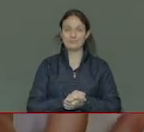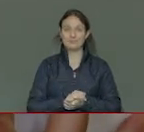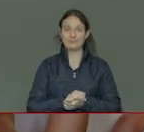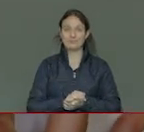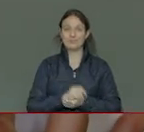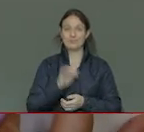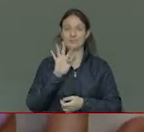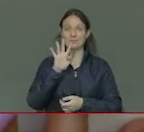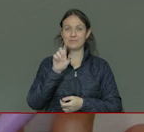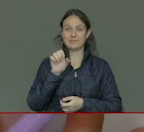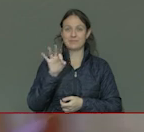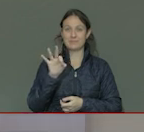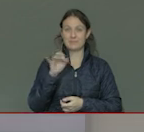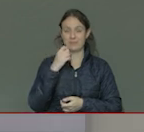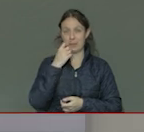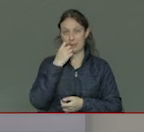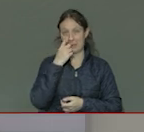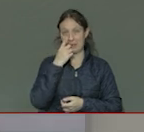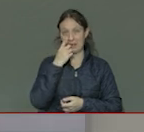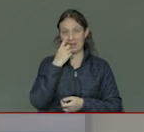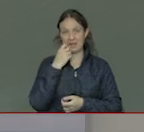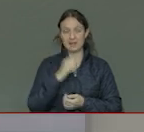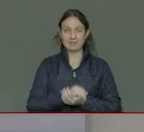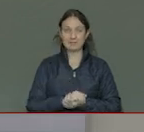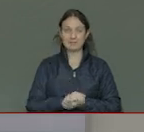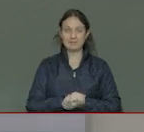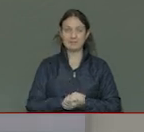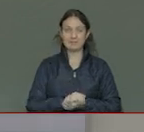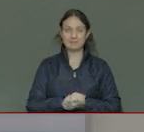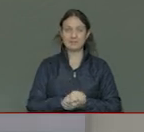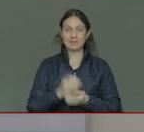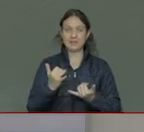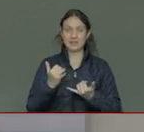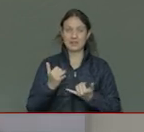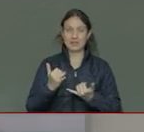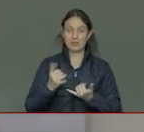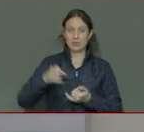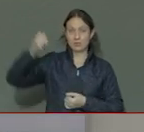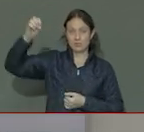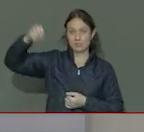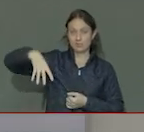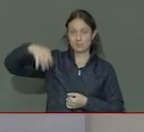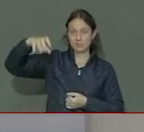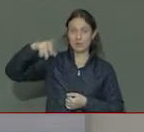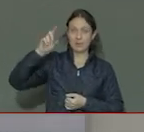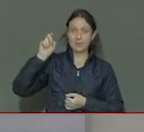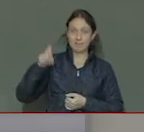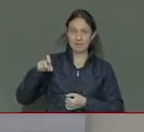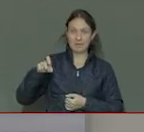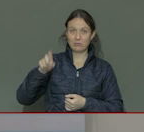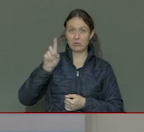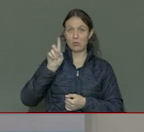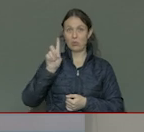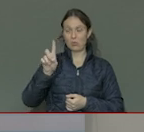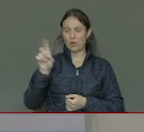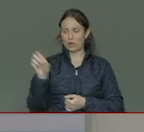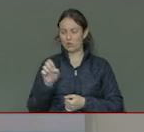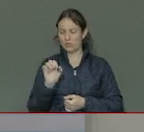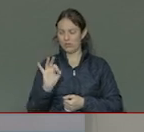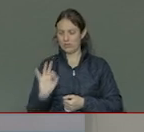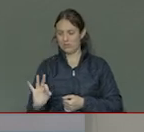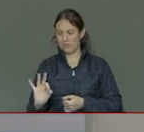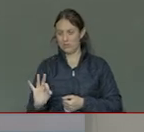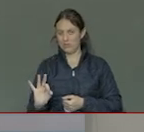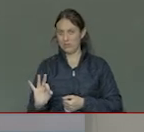Then 4.3. To meet the requirements, a cricket ball must bounce to 1/3 of the height of that of it